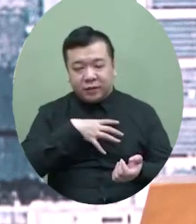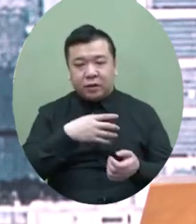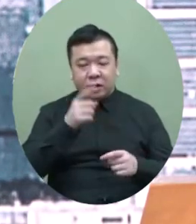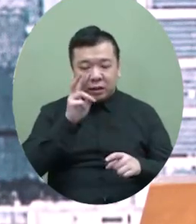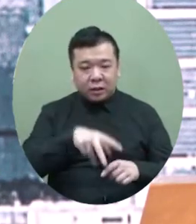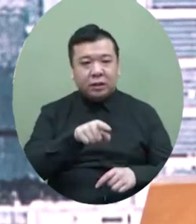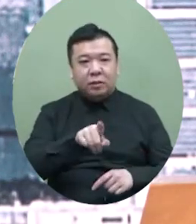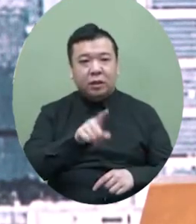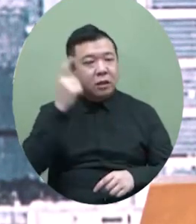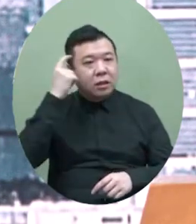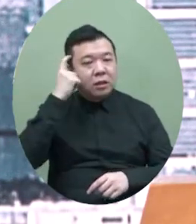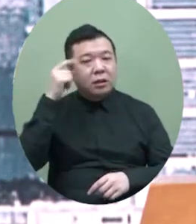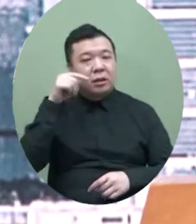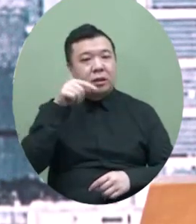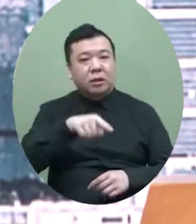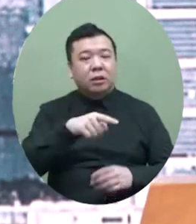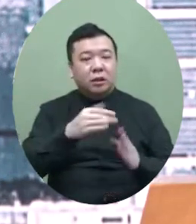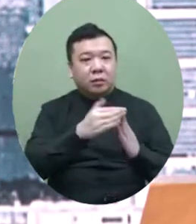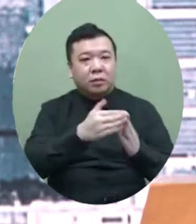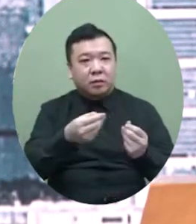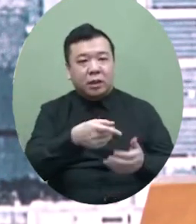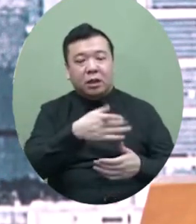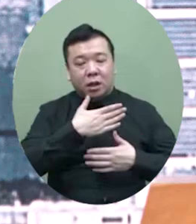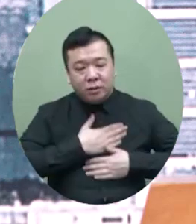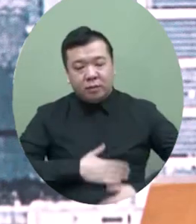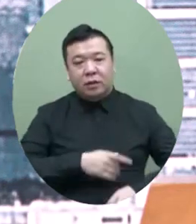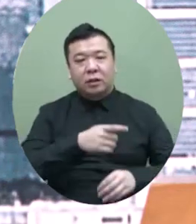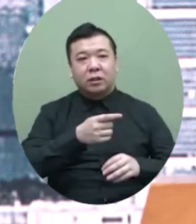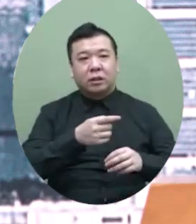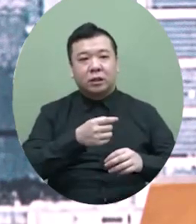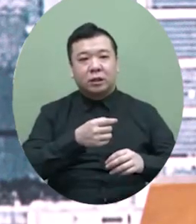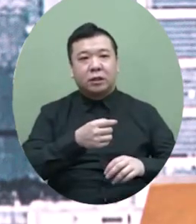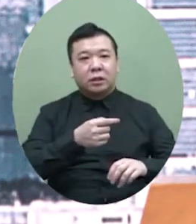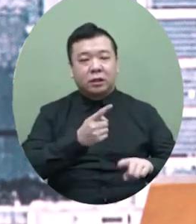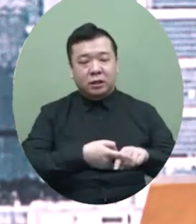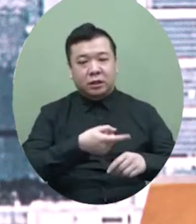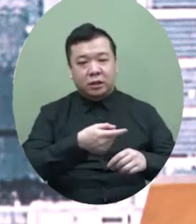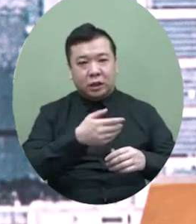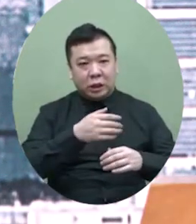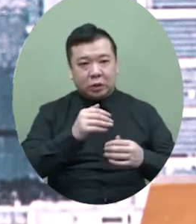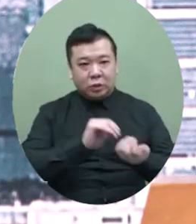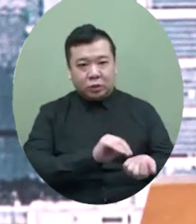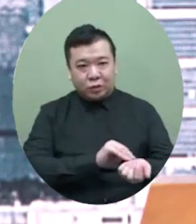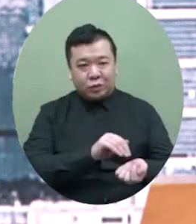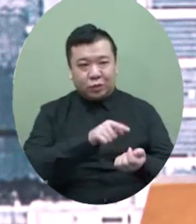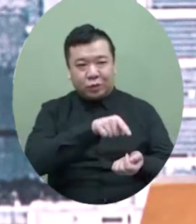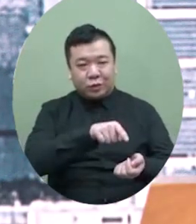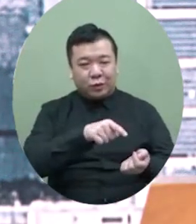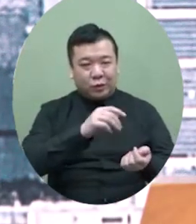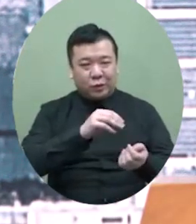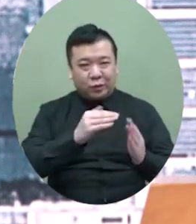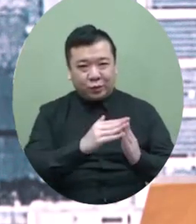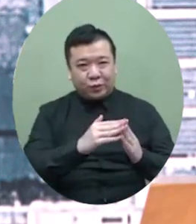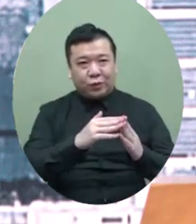that they are not living in a highly infectious area. So this is something that we'll continue to do. But as I have